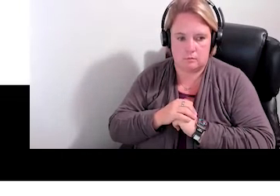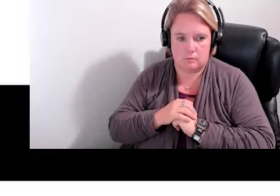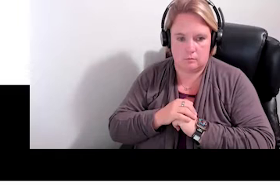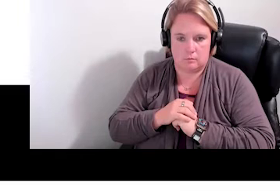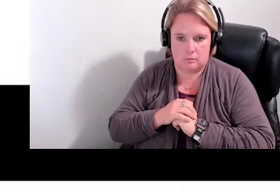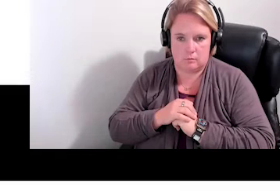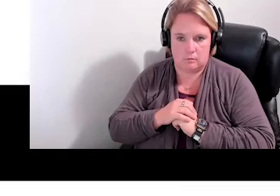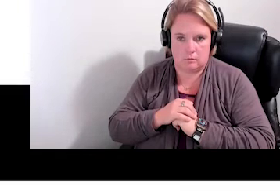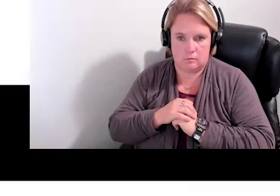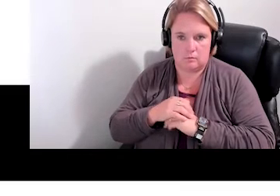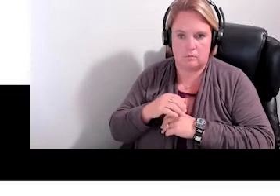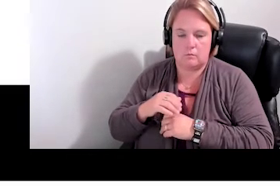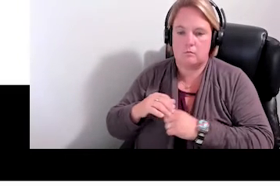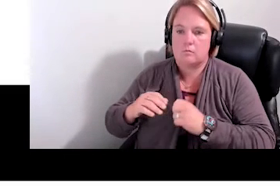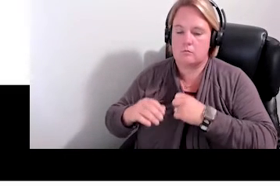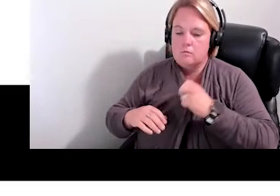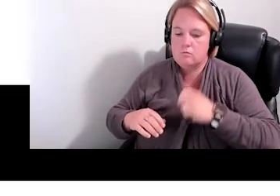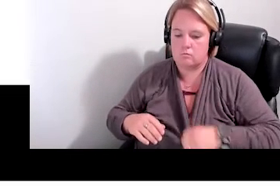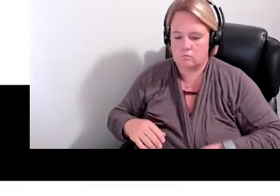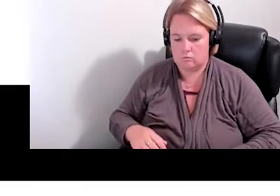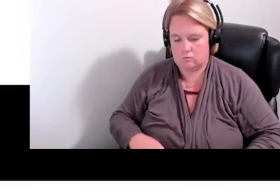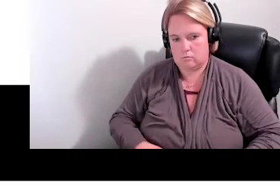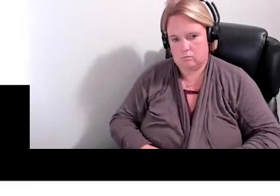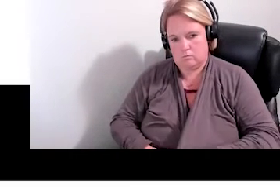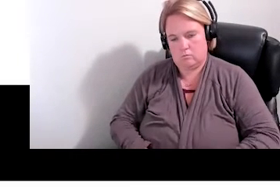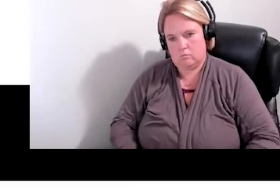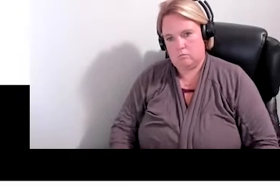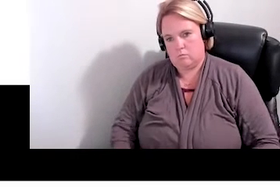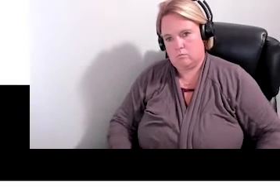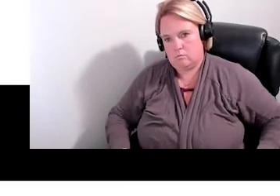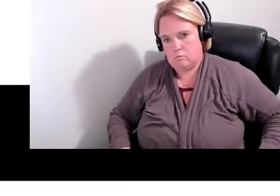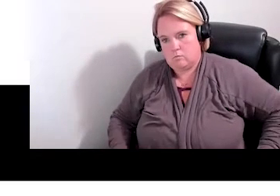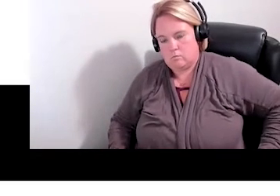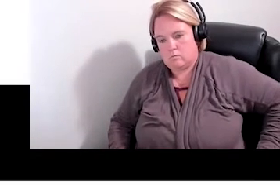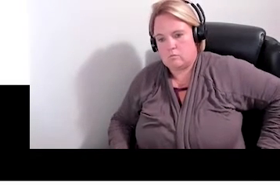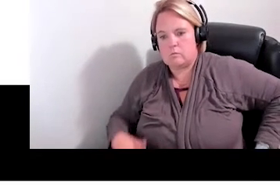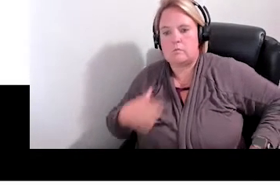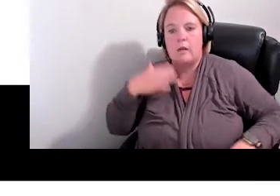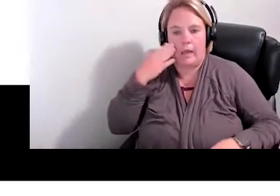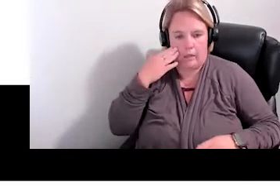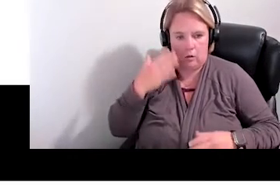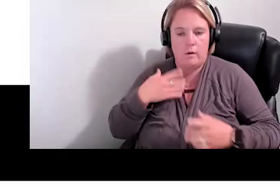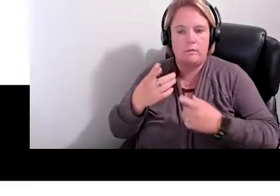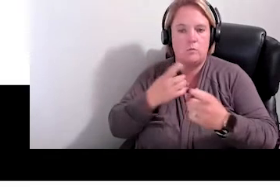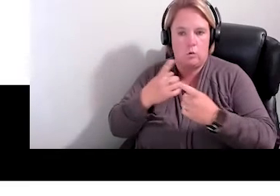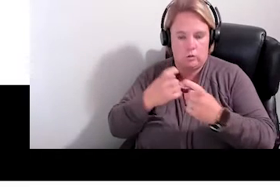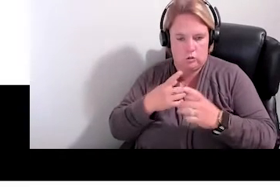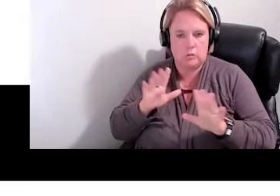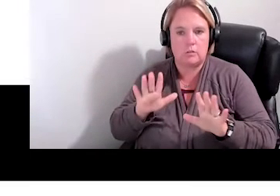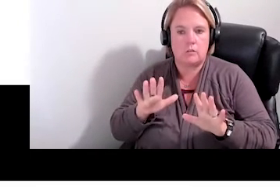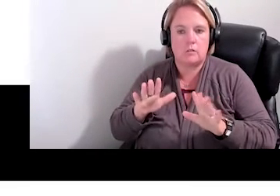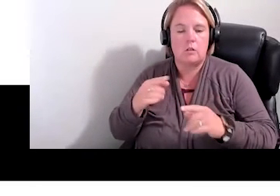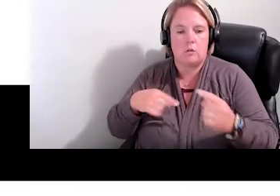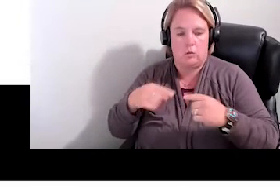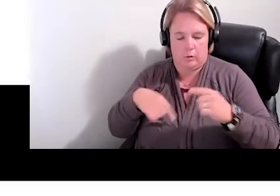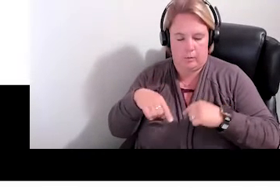That's right. That's right. However, let's go back I know we have some questions. Let's before we go on